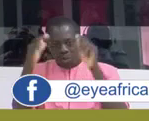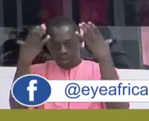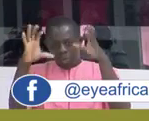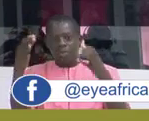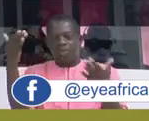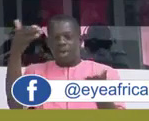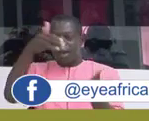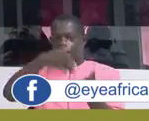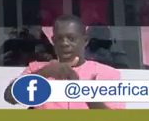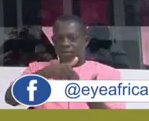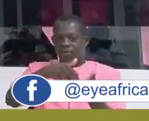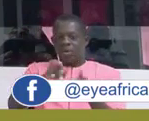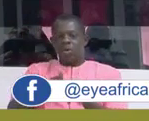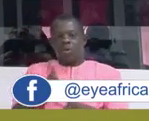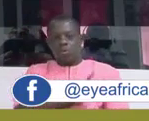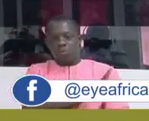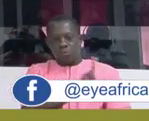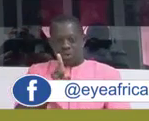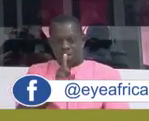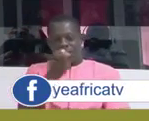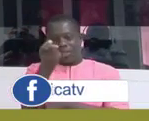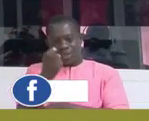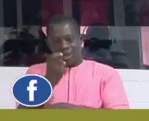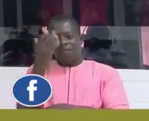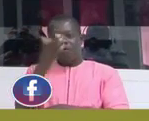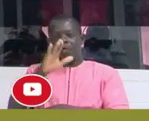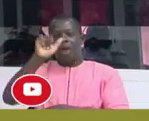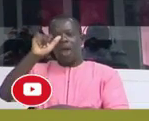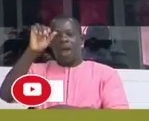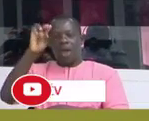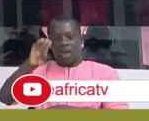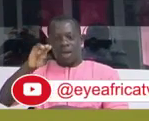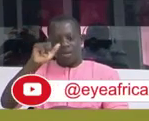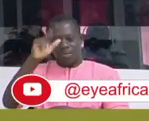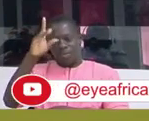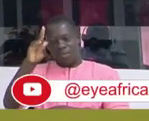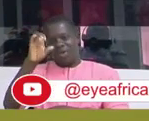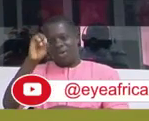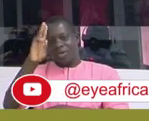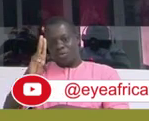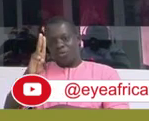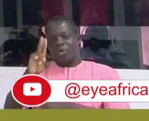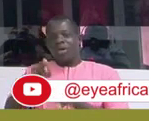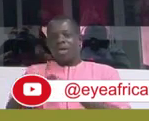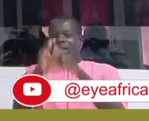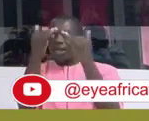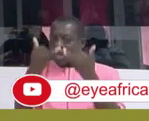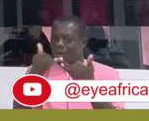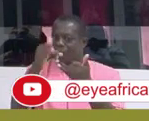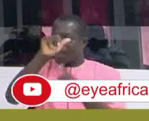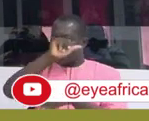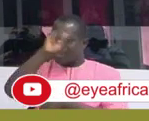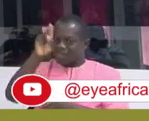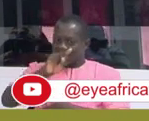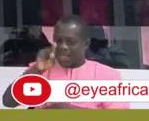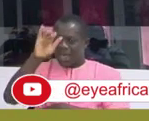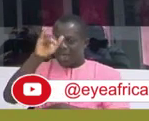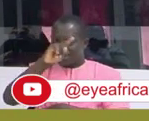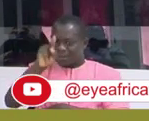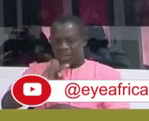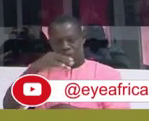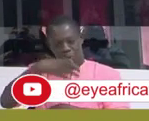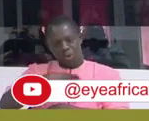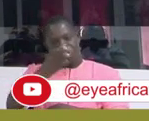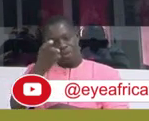I said the way this case is heading and he said I said we steal from I said but